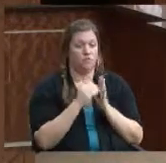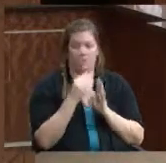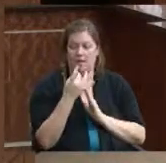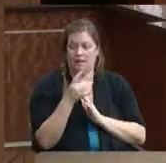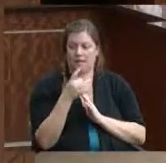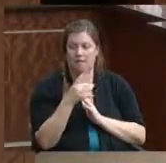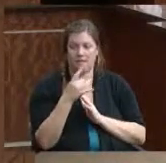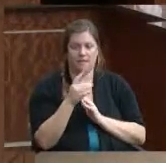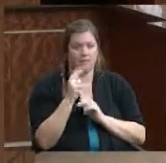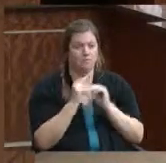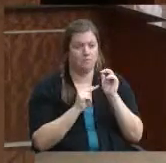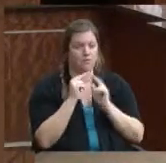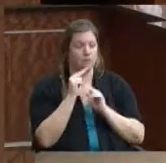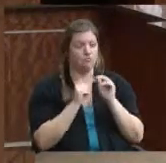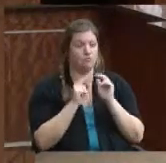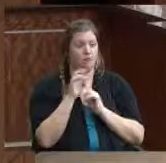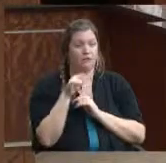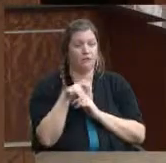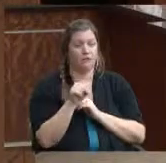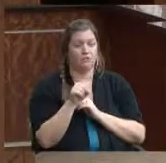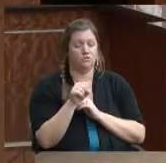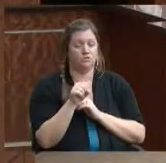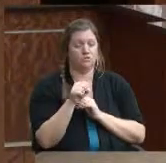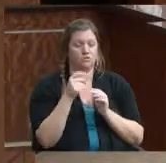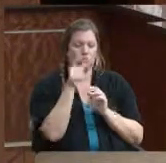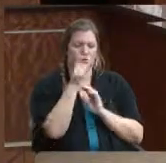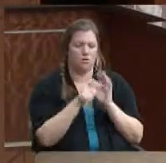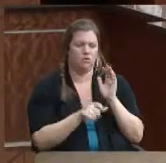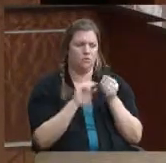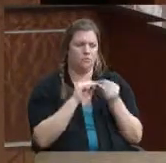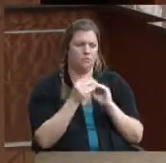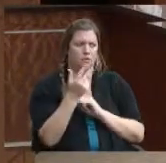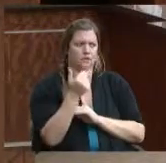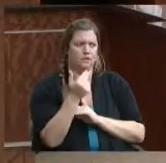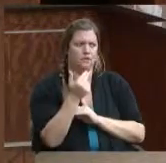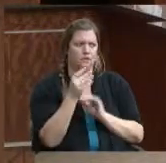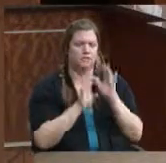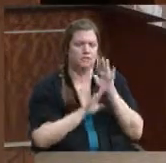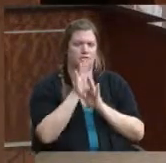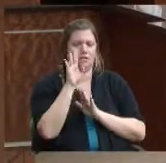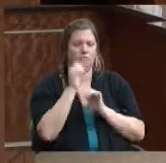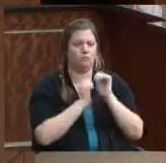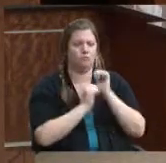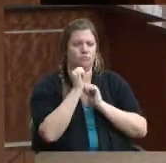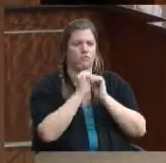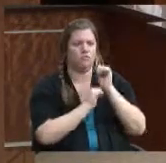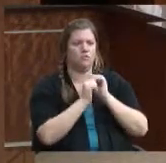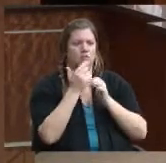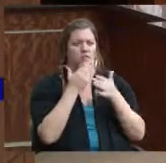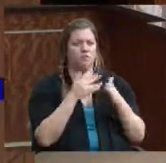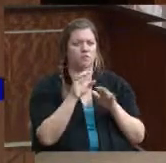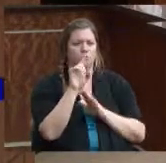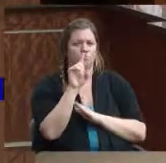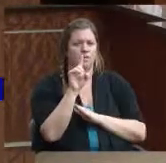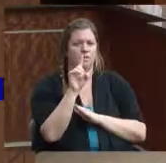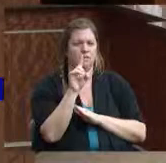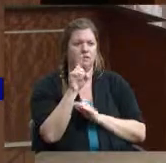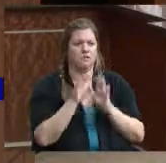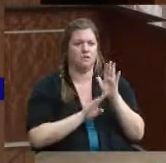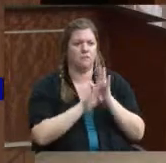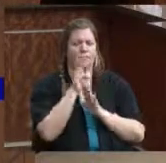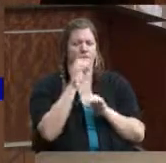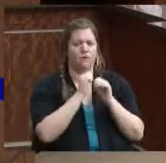18, Buildings and Building Regulations, Article 13, Development Construction, Division 1,